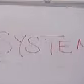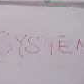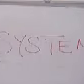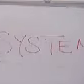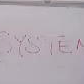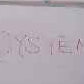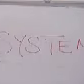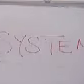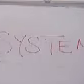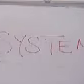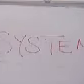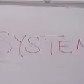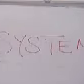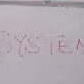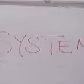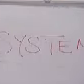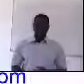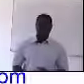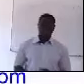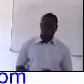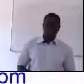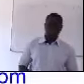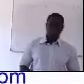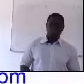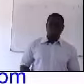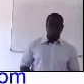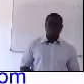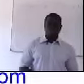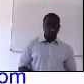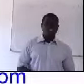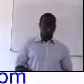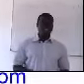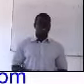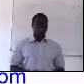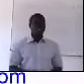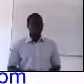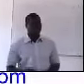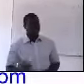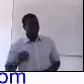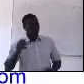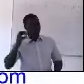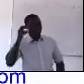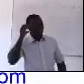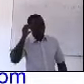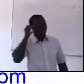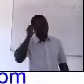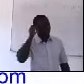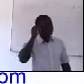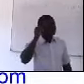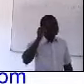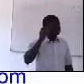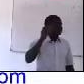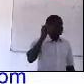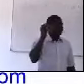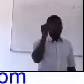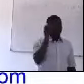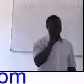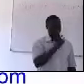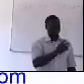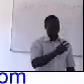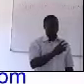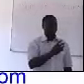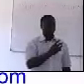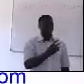you call sensory neurons. They transmit impulse from the sensory cells to the central nervous system. Like